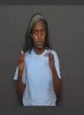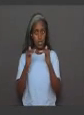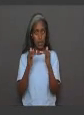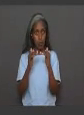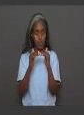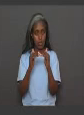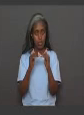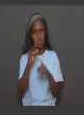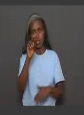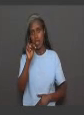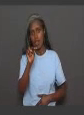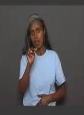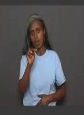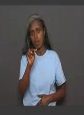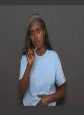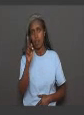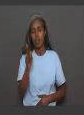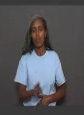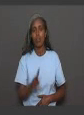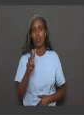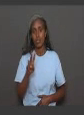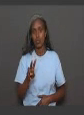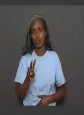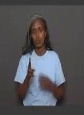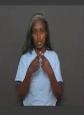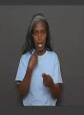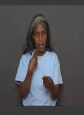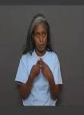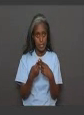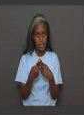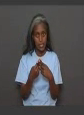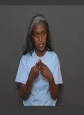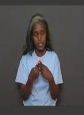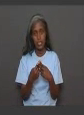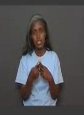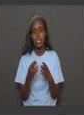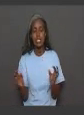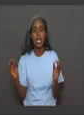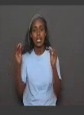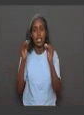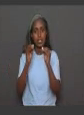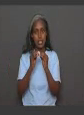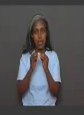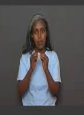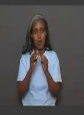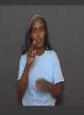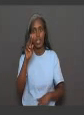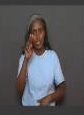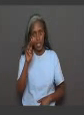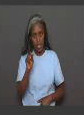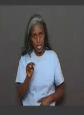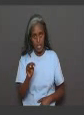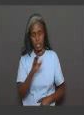which equals n over 2 times the sum